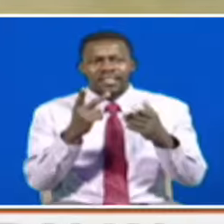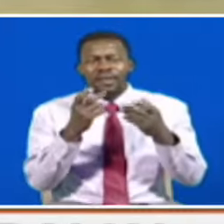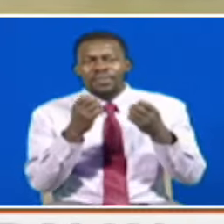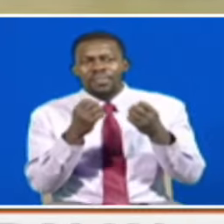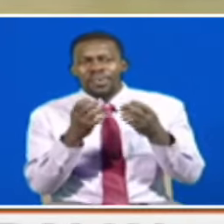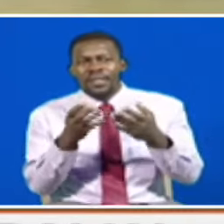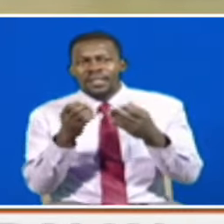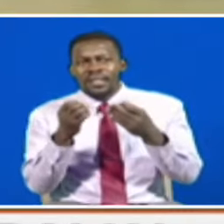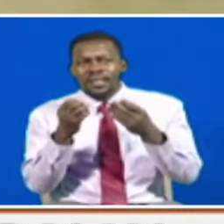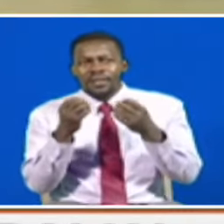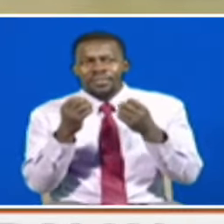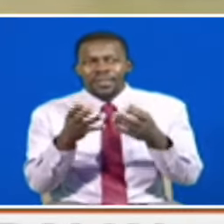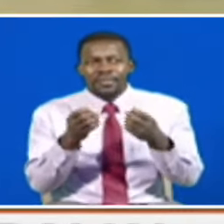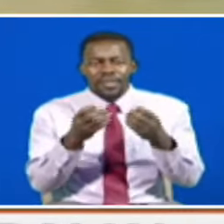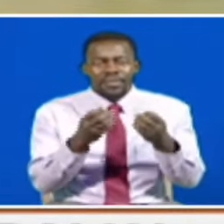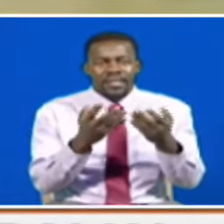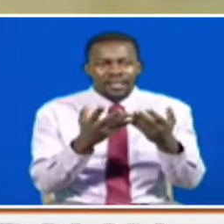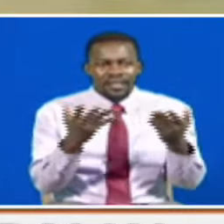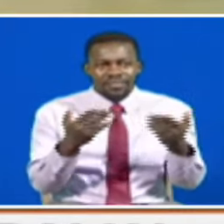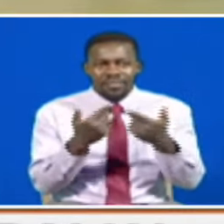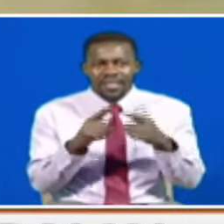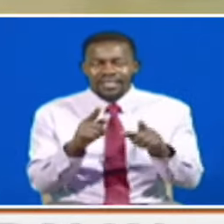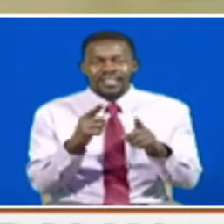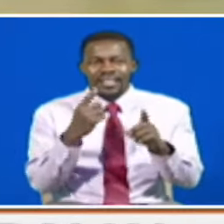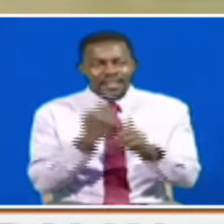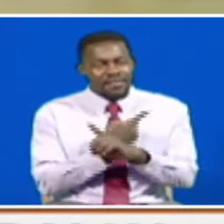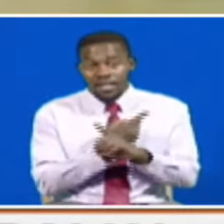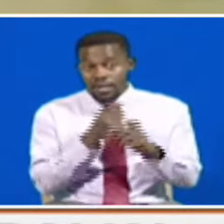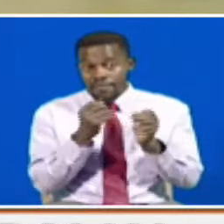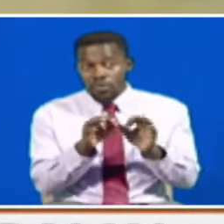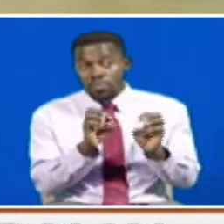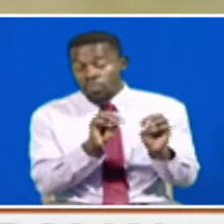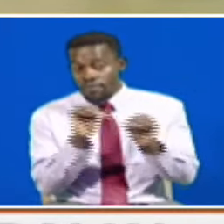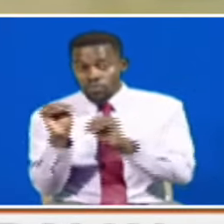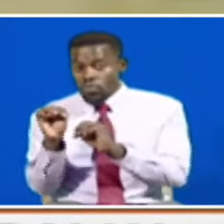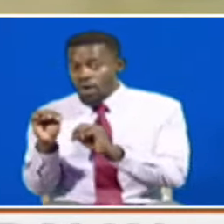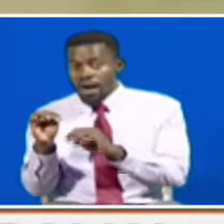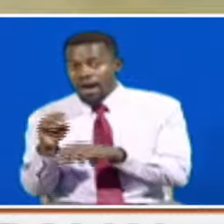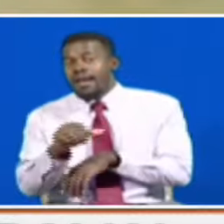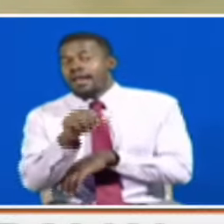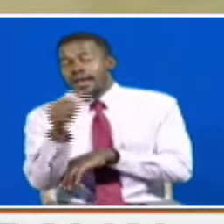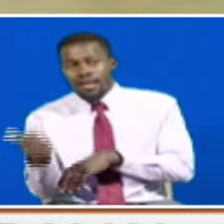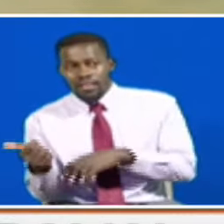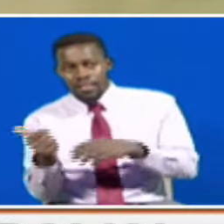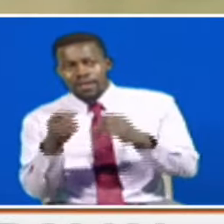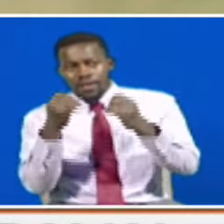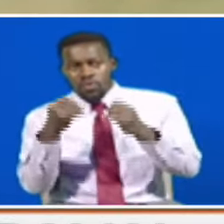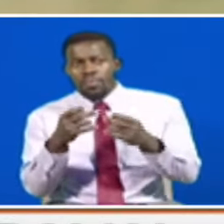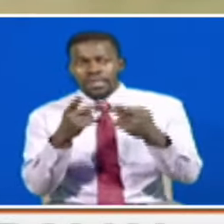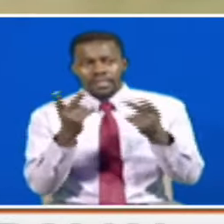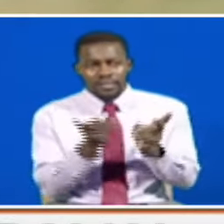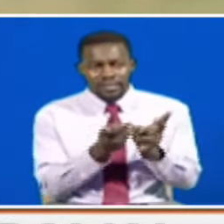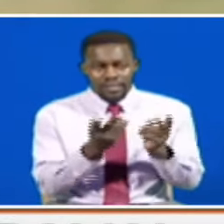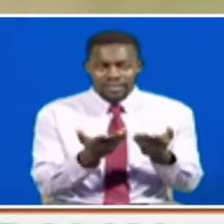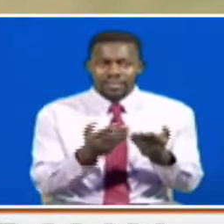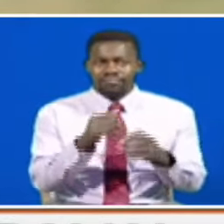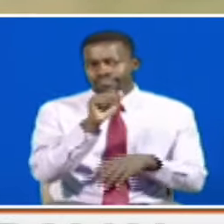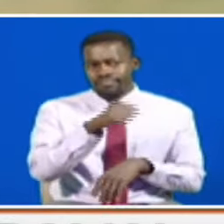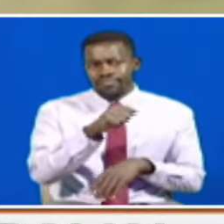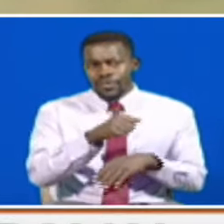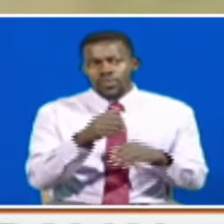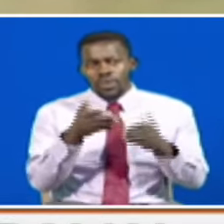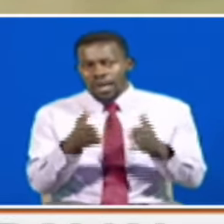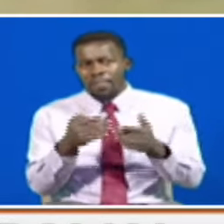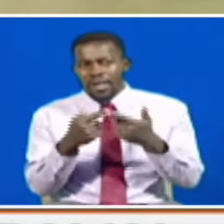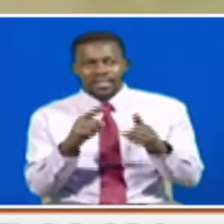sure it's always different when you come in reality to see it. So yeah, really happy to be here, and it's